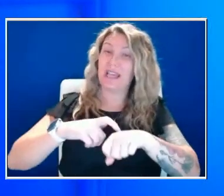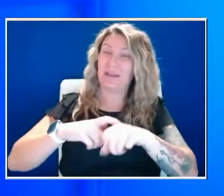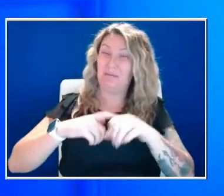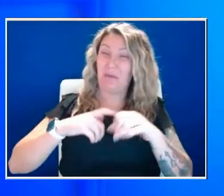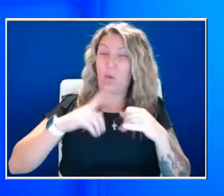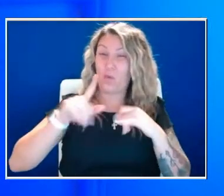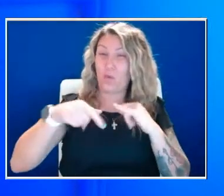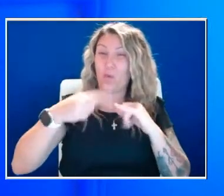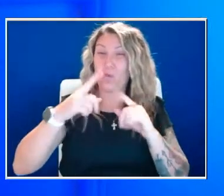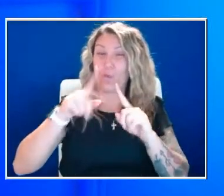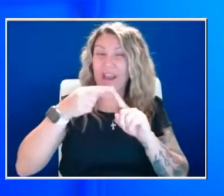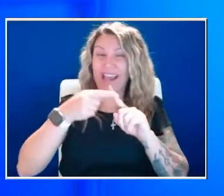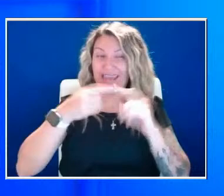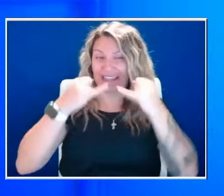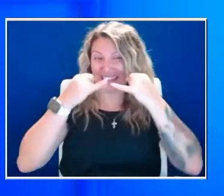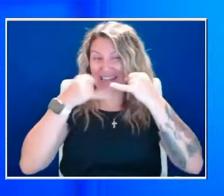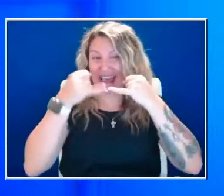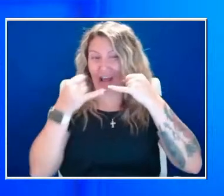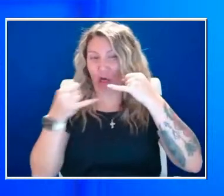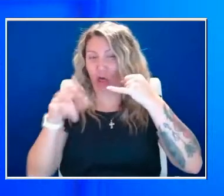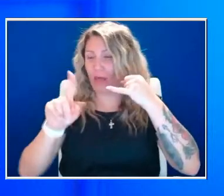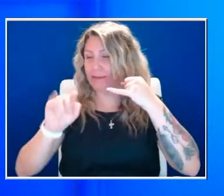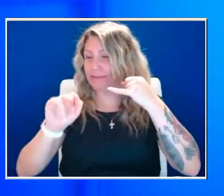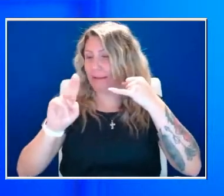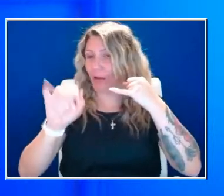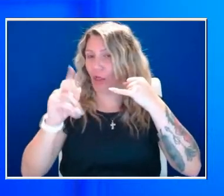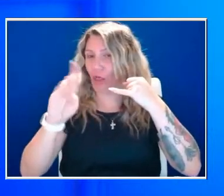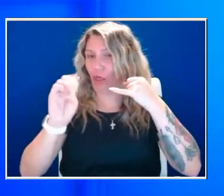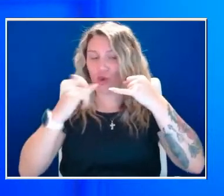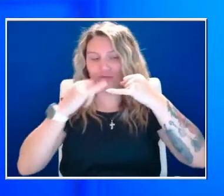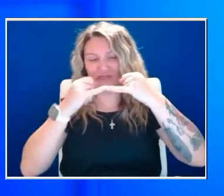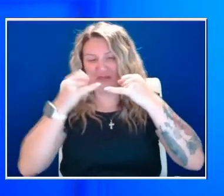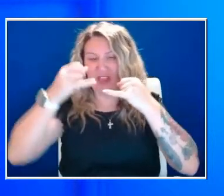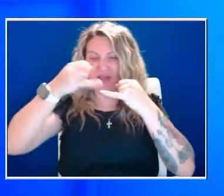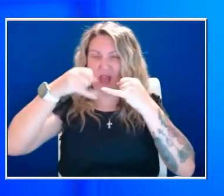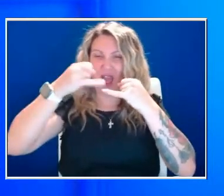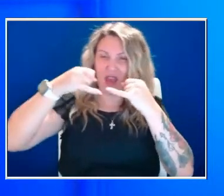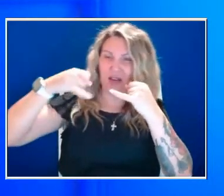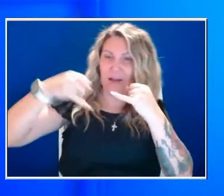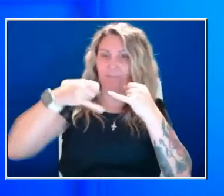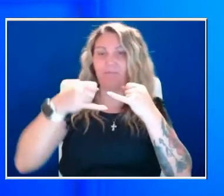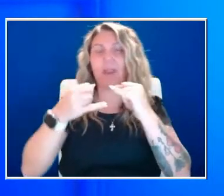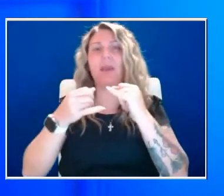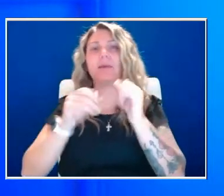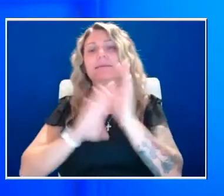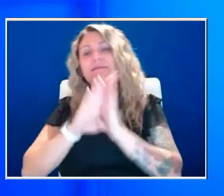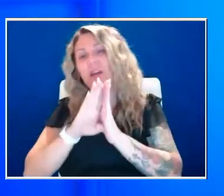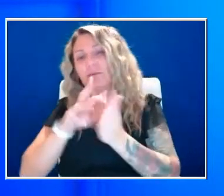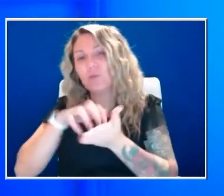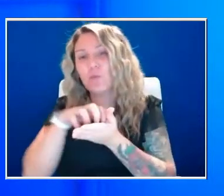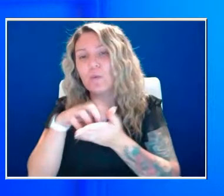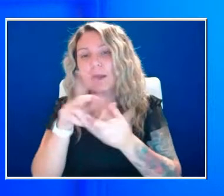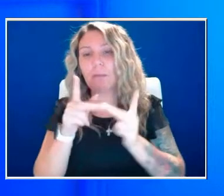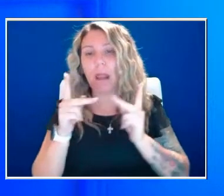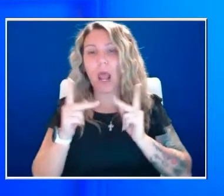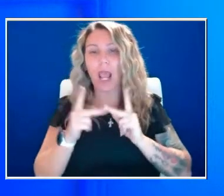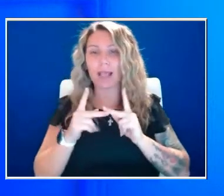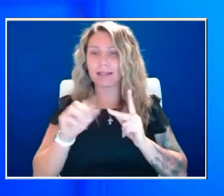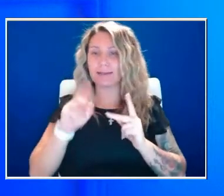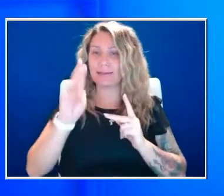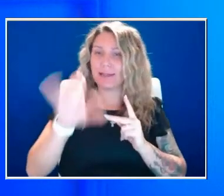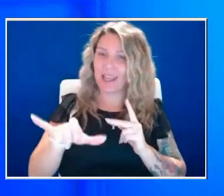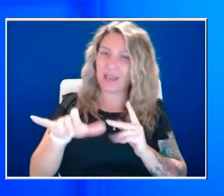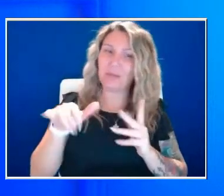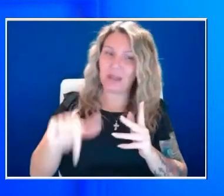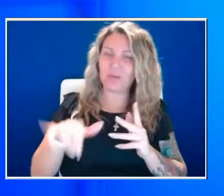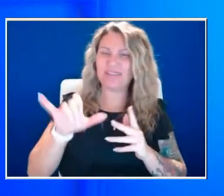develop the weak spots somewhere along the tangle. And in Amy's case, it was along this vein. So